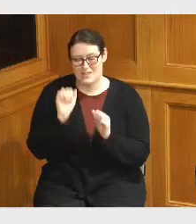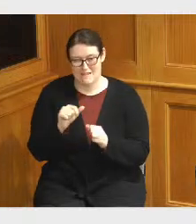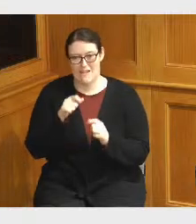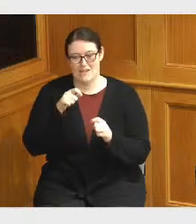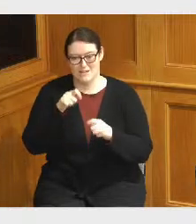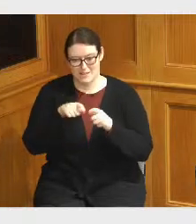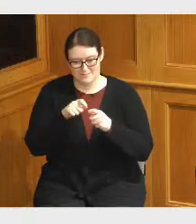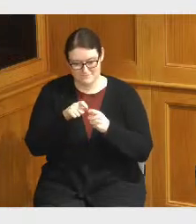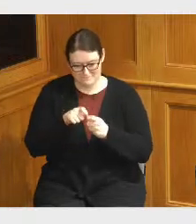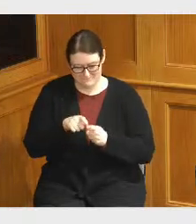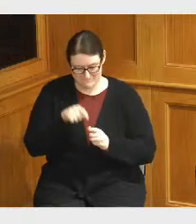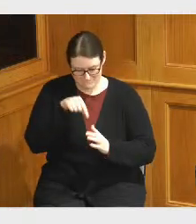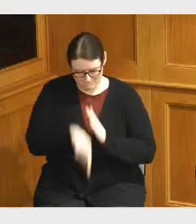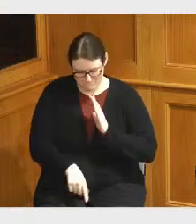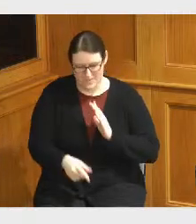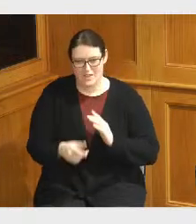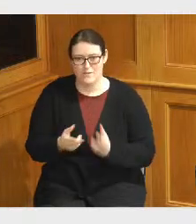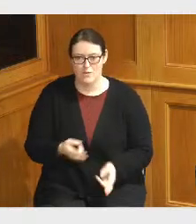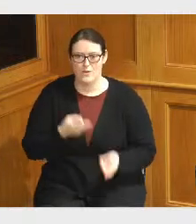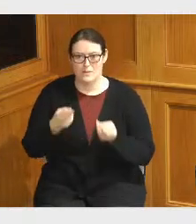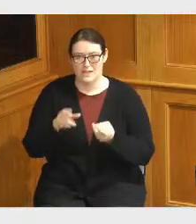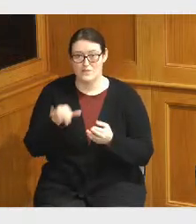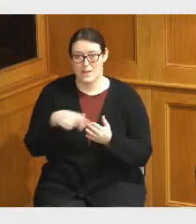in the recommendation section on that project.